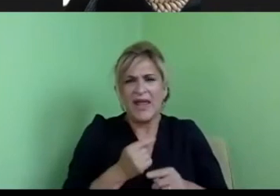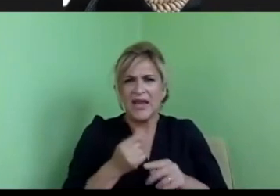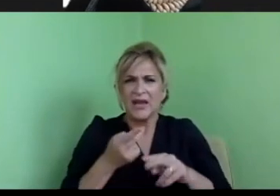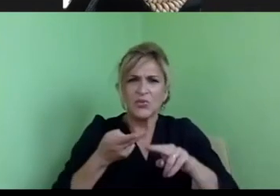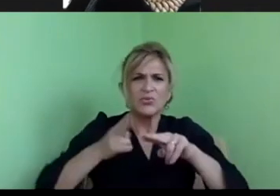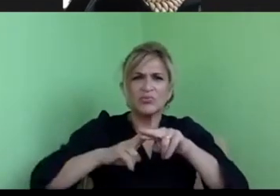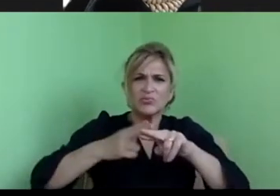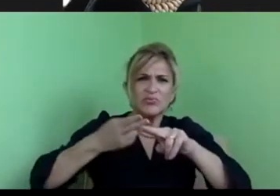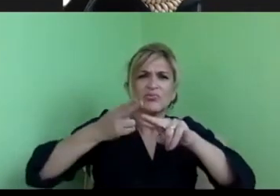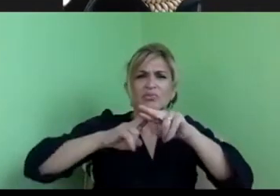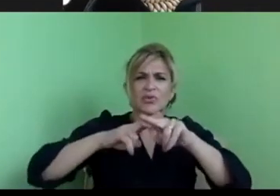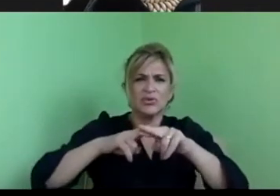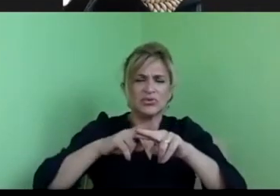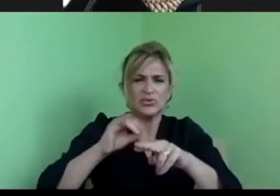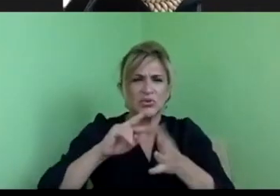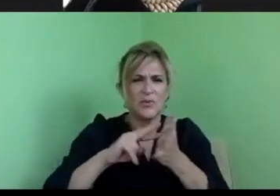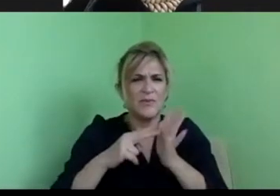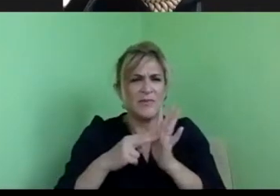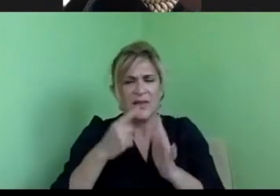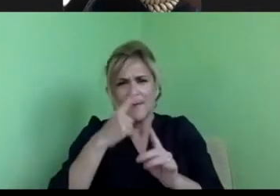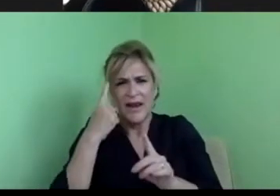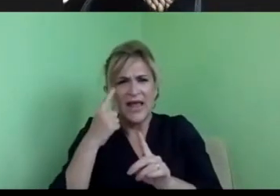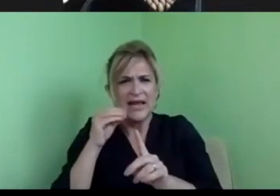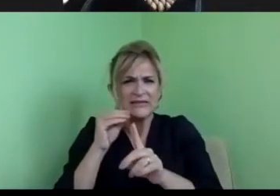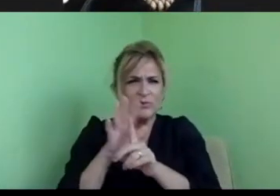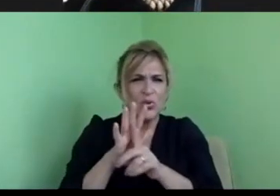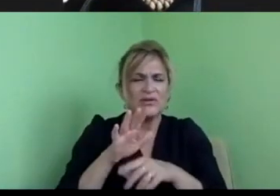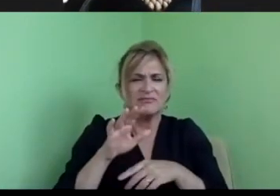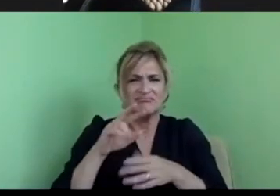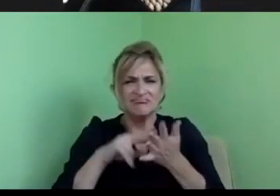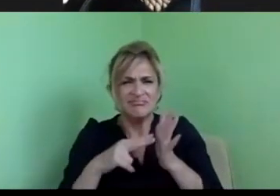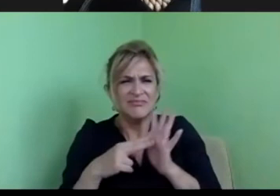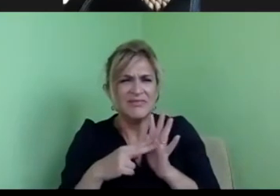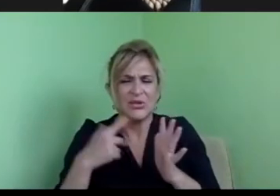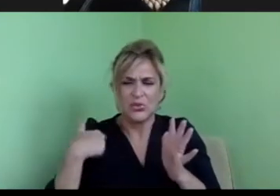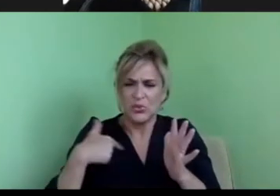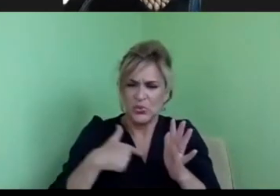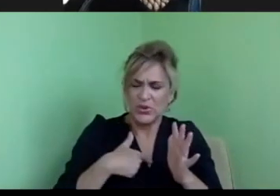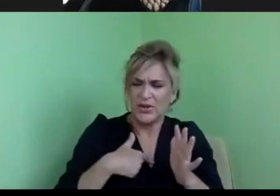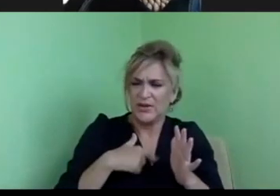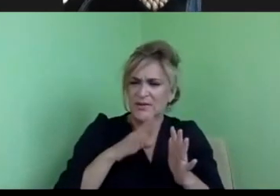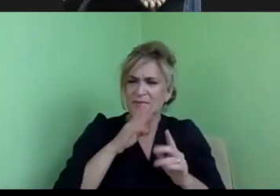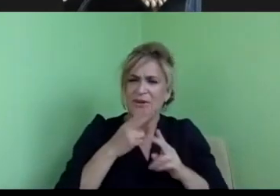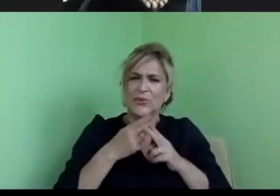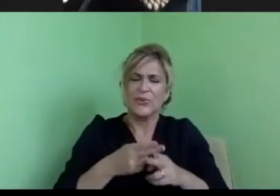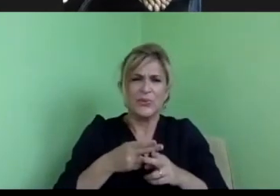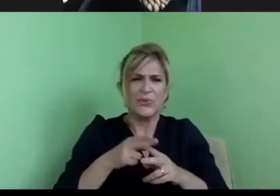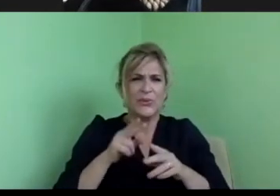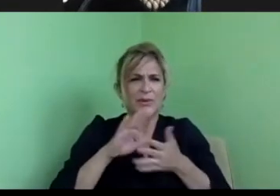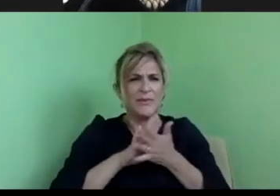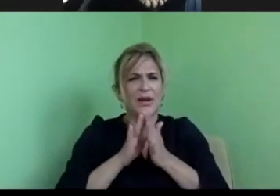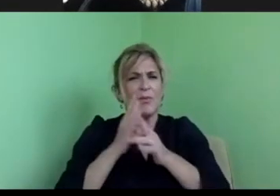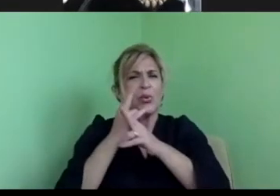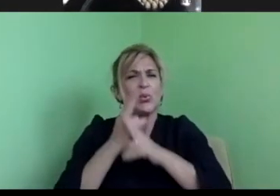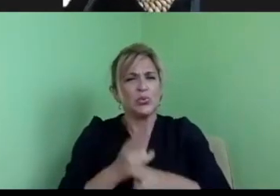like with all of this like blaxploitation stuff and like whatever we're being conditioned you know and we're being conditioned not to